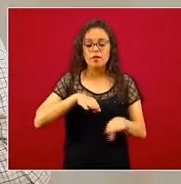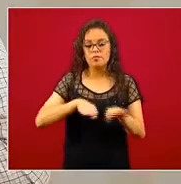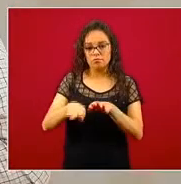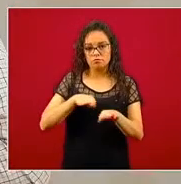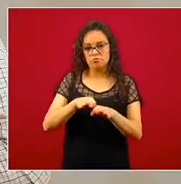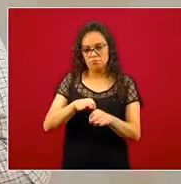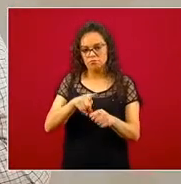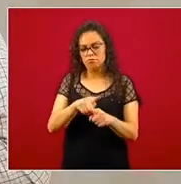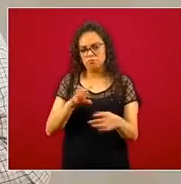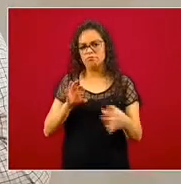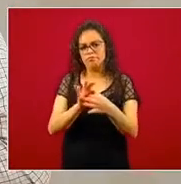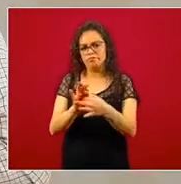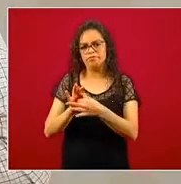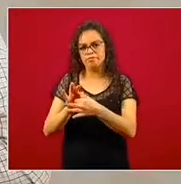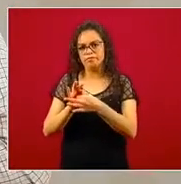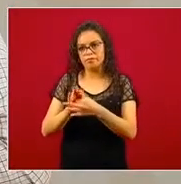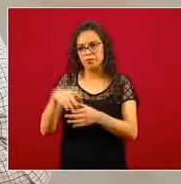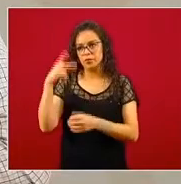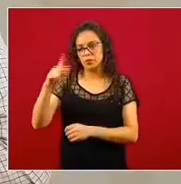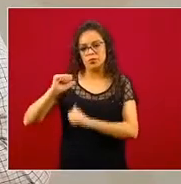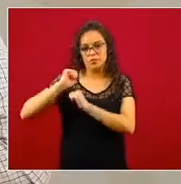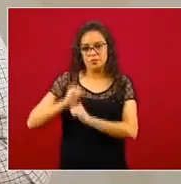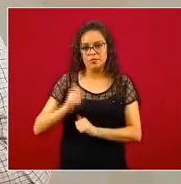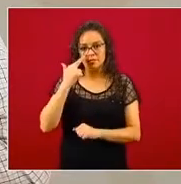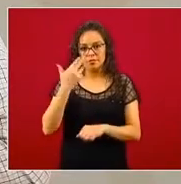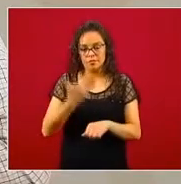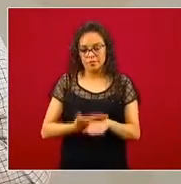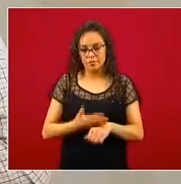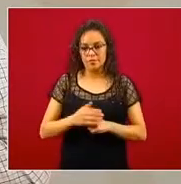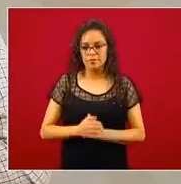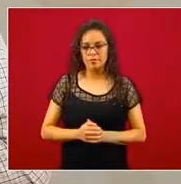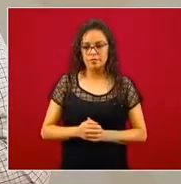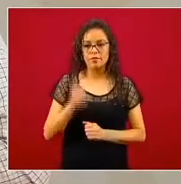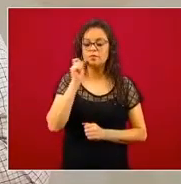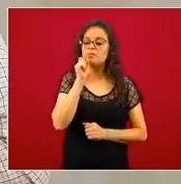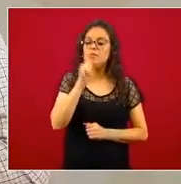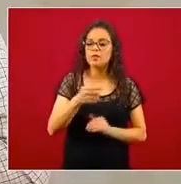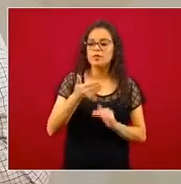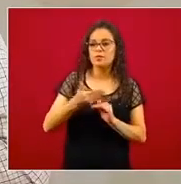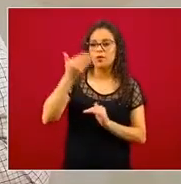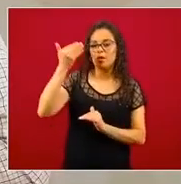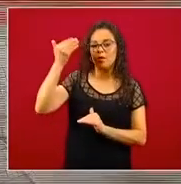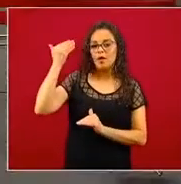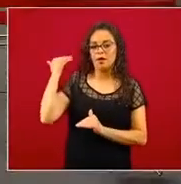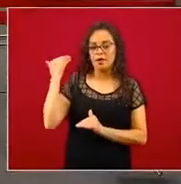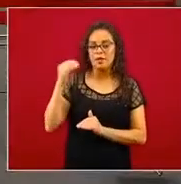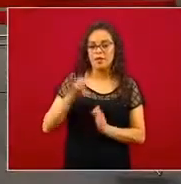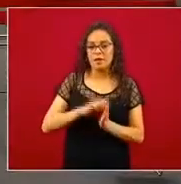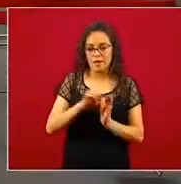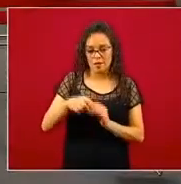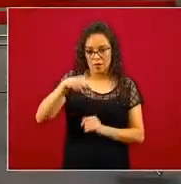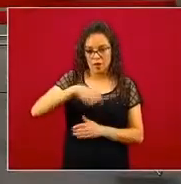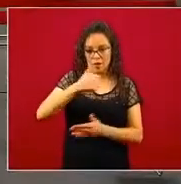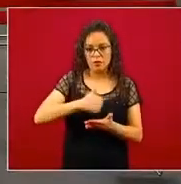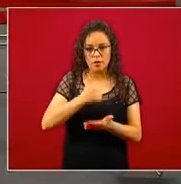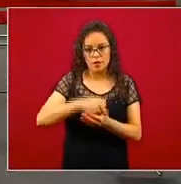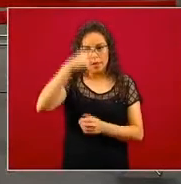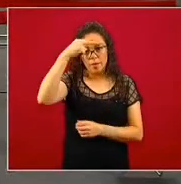and in hospitals, but it is within our projections, in our curves expression. So if it is in